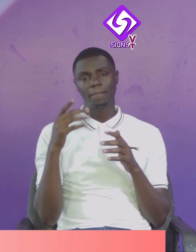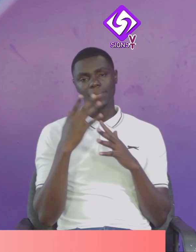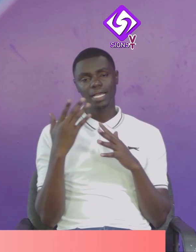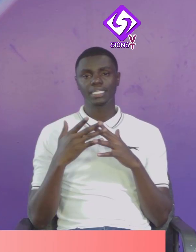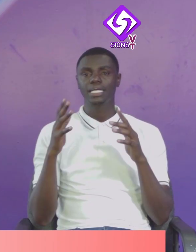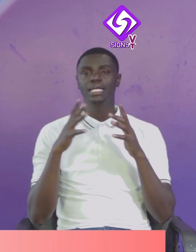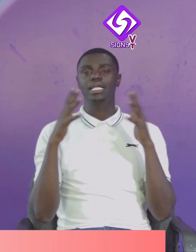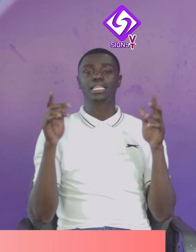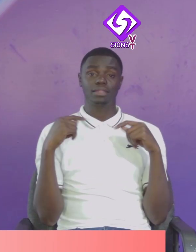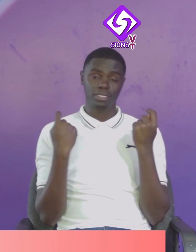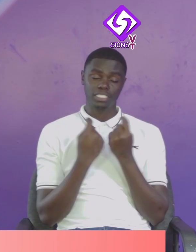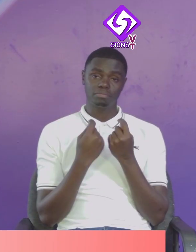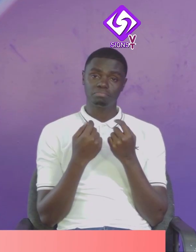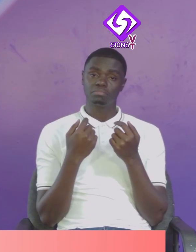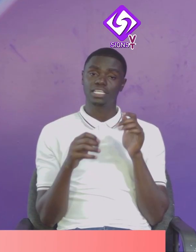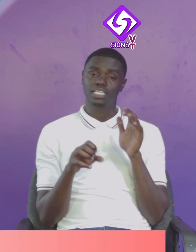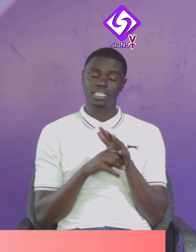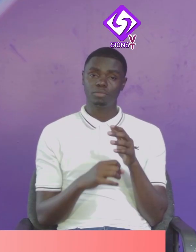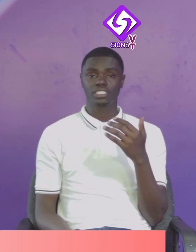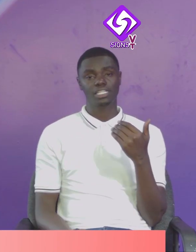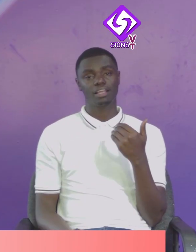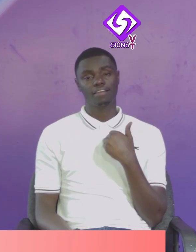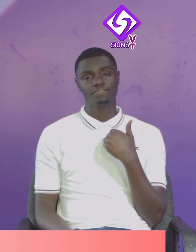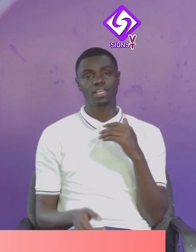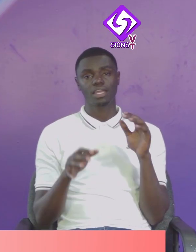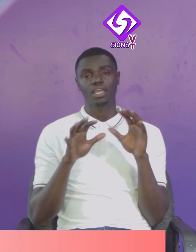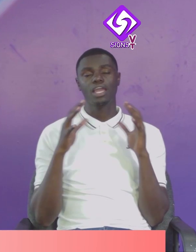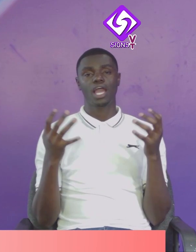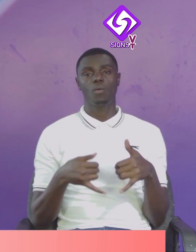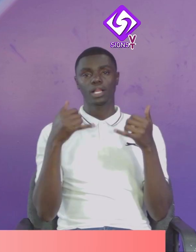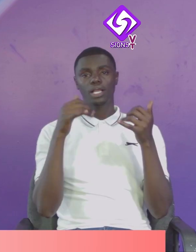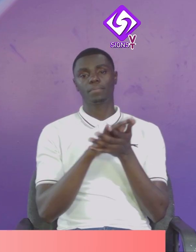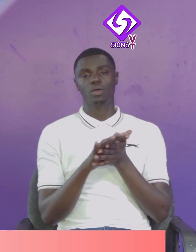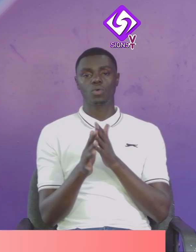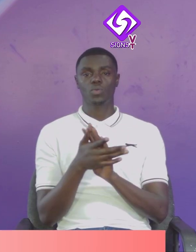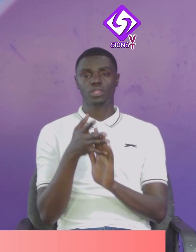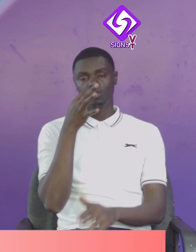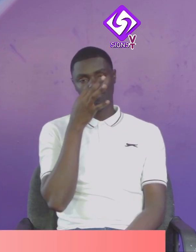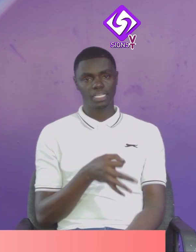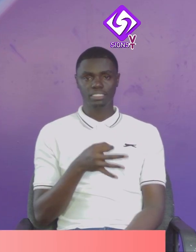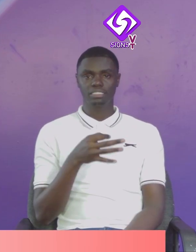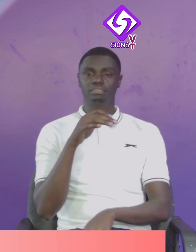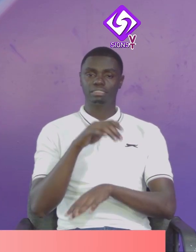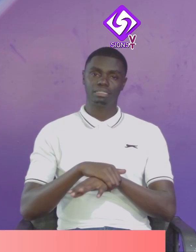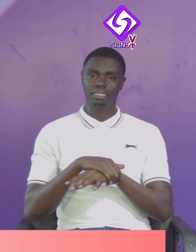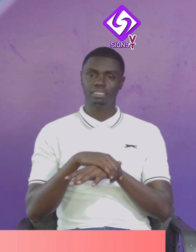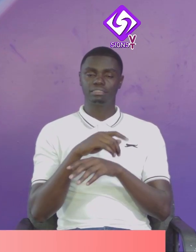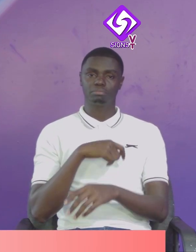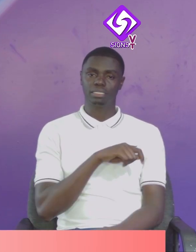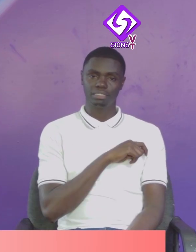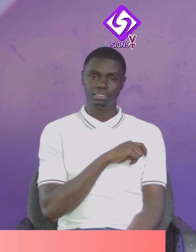teams. It is like having a World Cup without the likes of France, England,